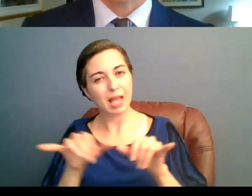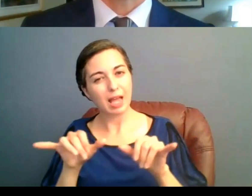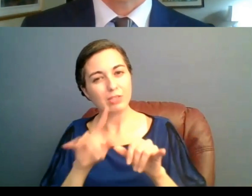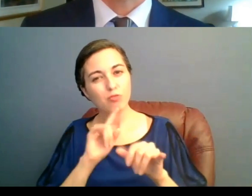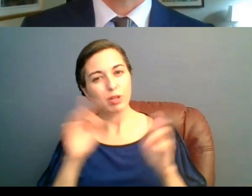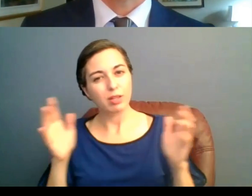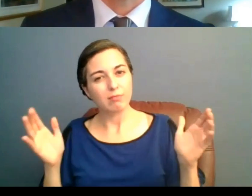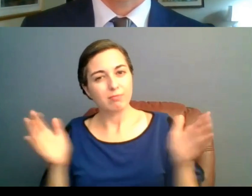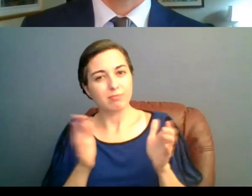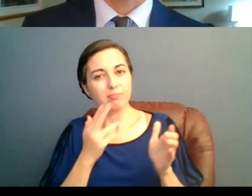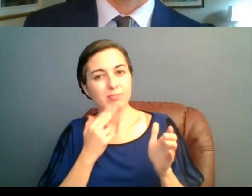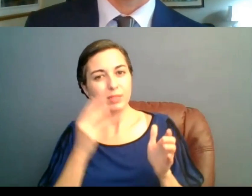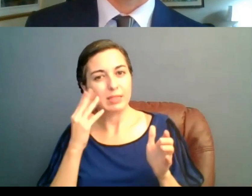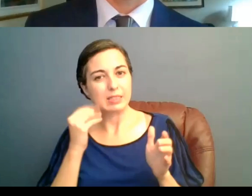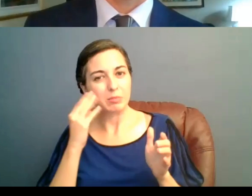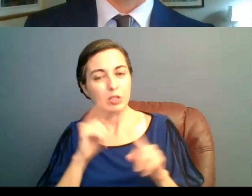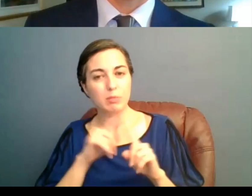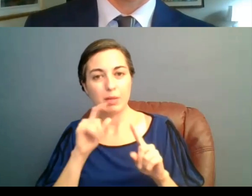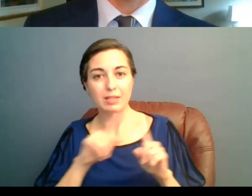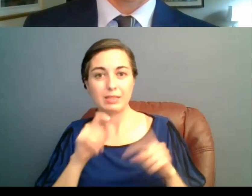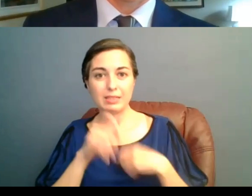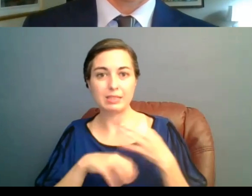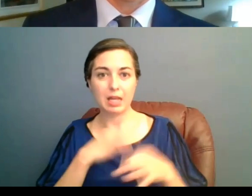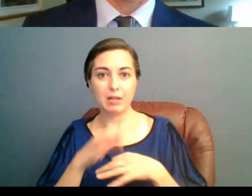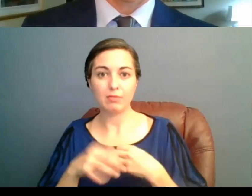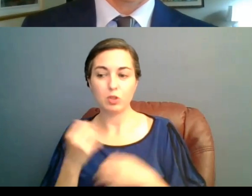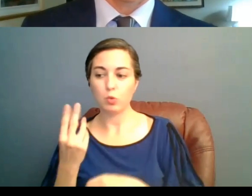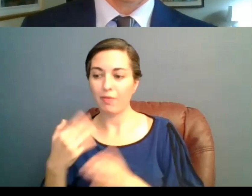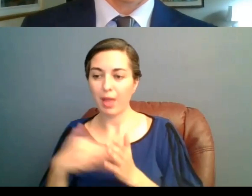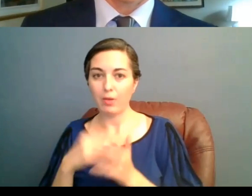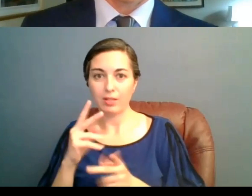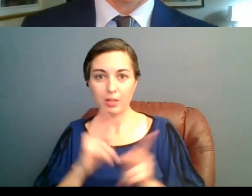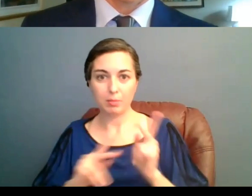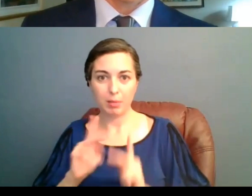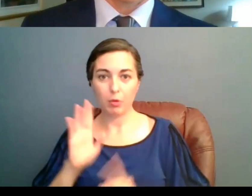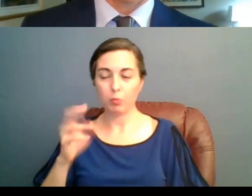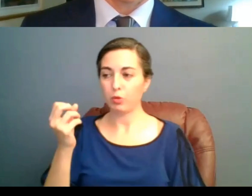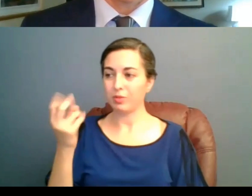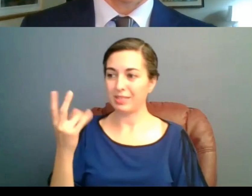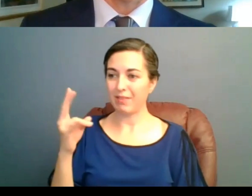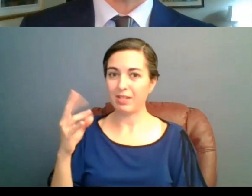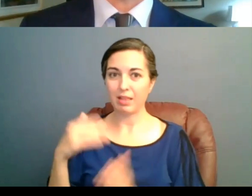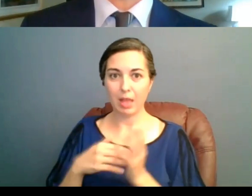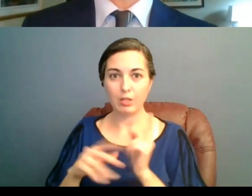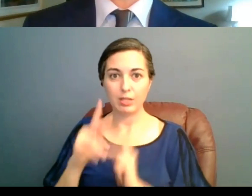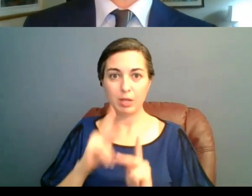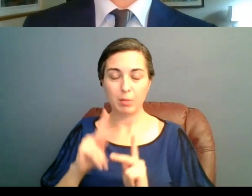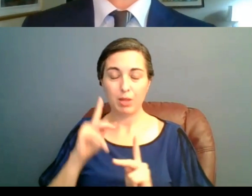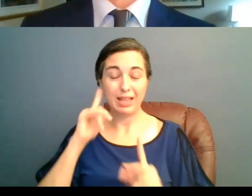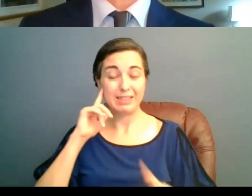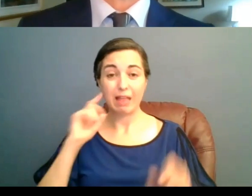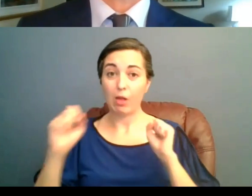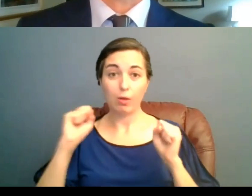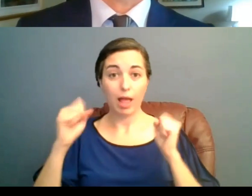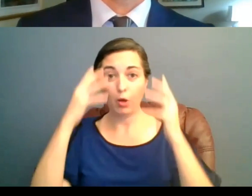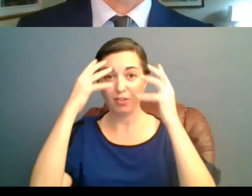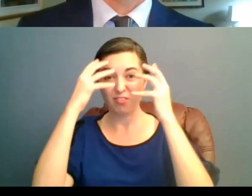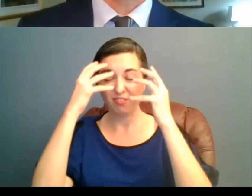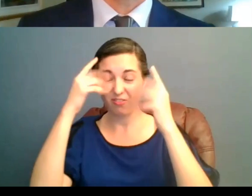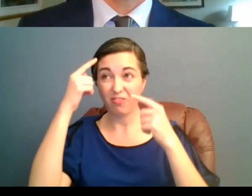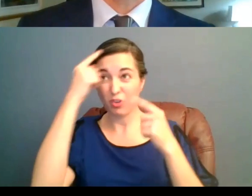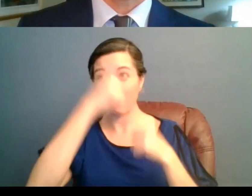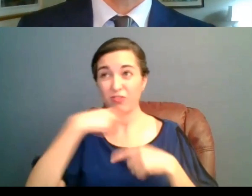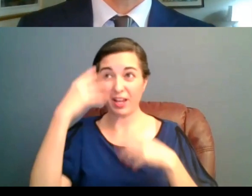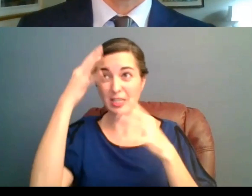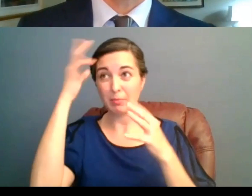experience, but instead of 12,000 people, it's going to be 17,000 people, and it's going to be so loud it rips your face off. So it's going to be